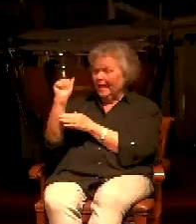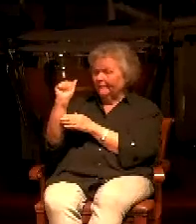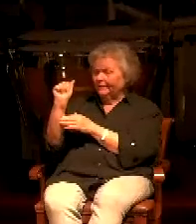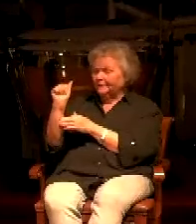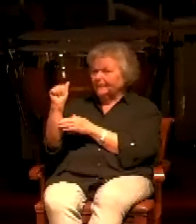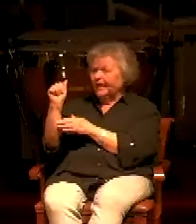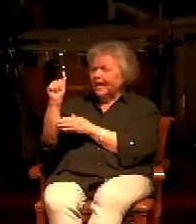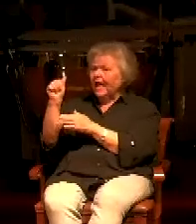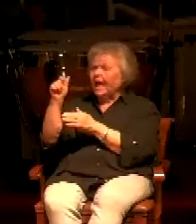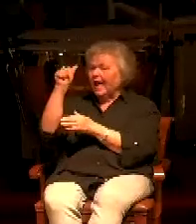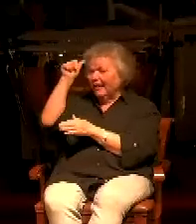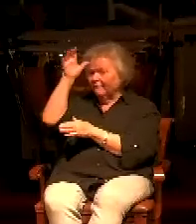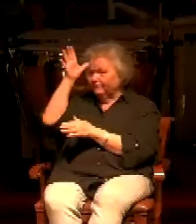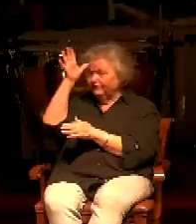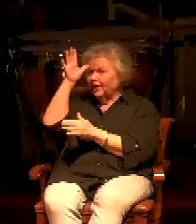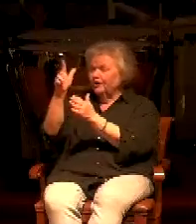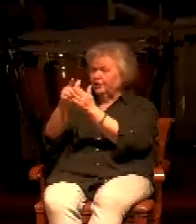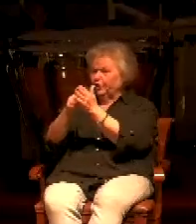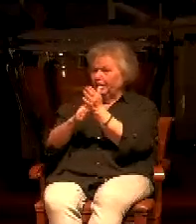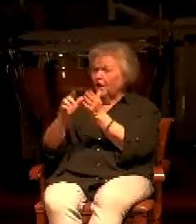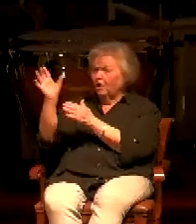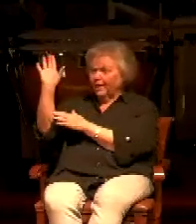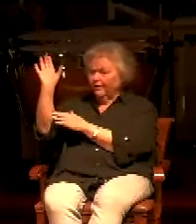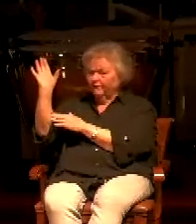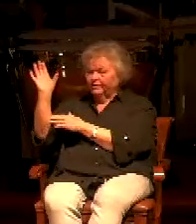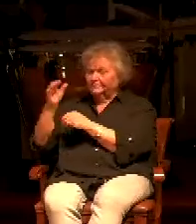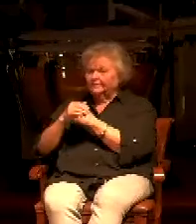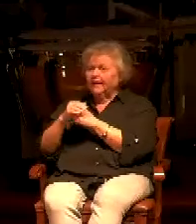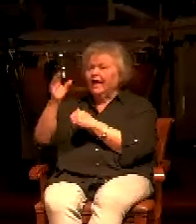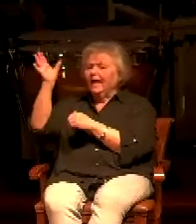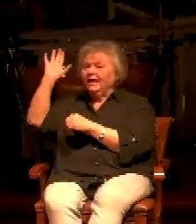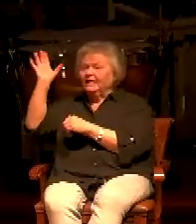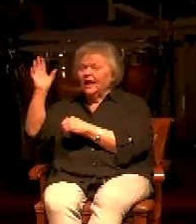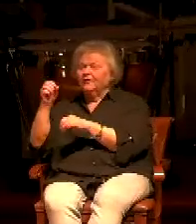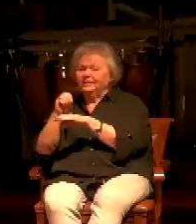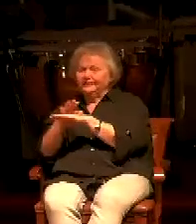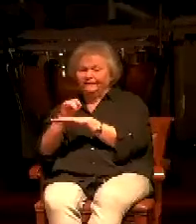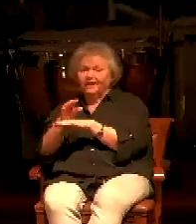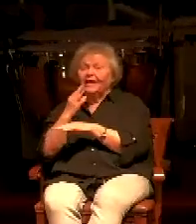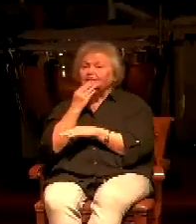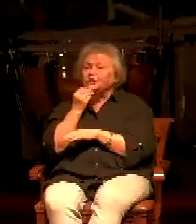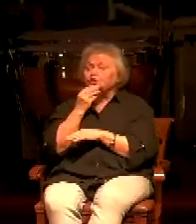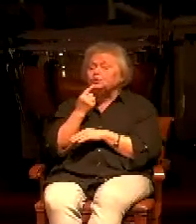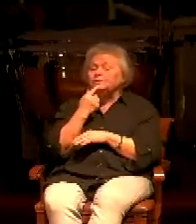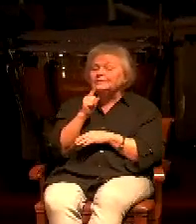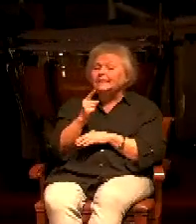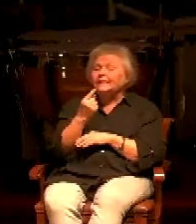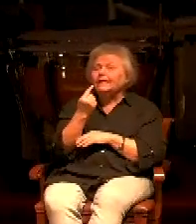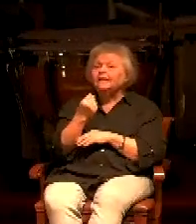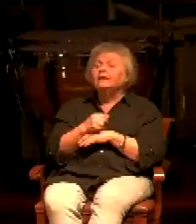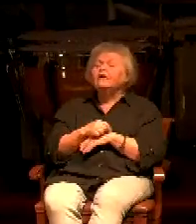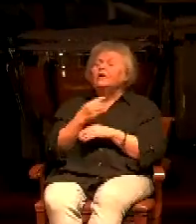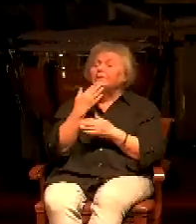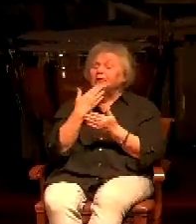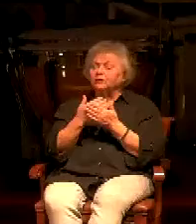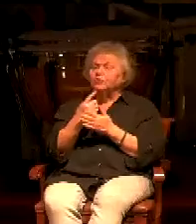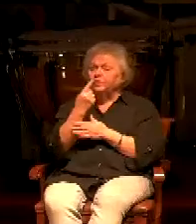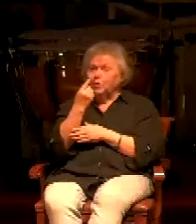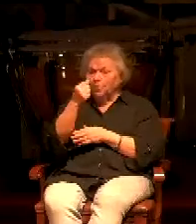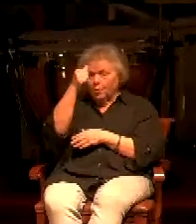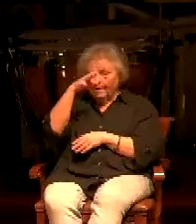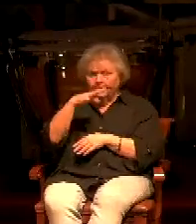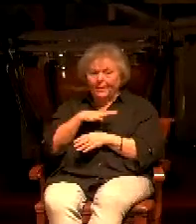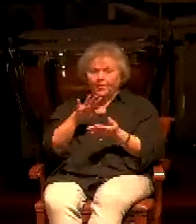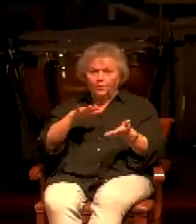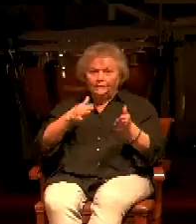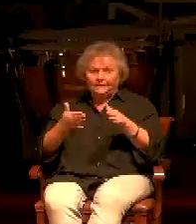priest. It was Caiaphas who had advised the Jews that it would be expedient that one man should die for the people. Back in